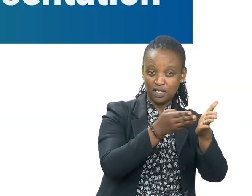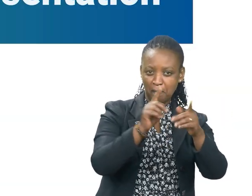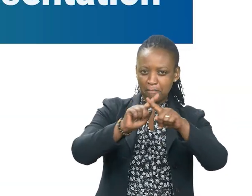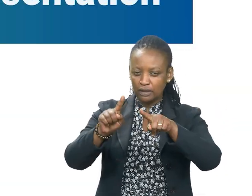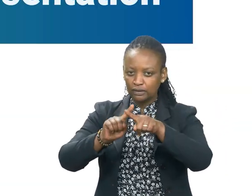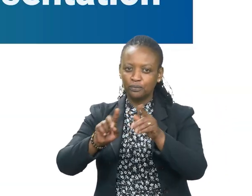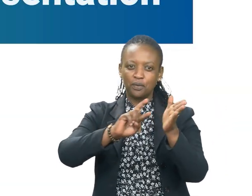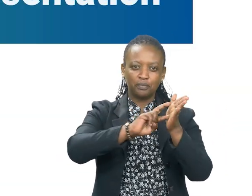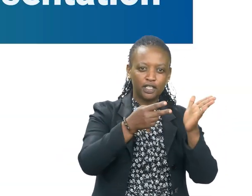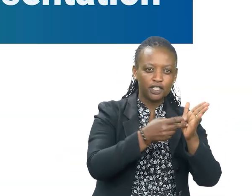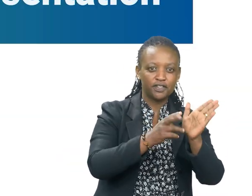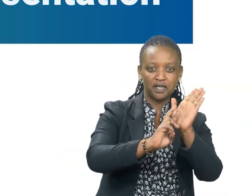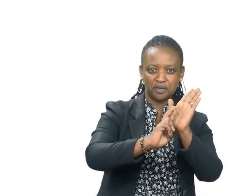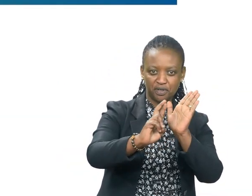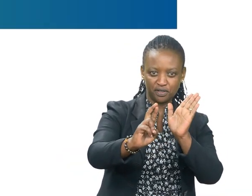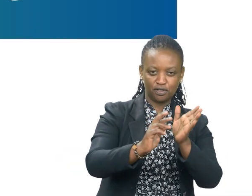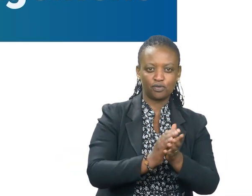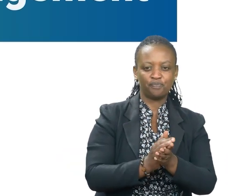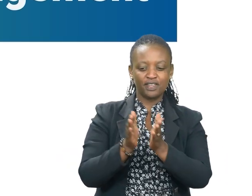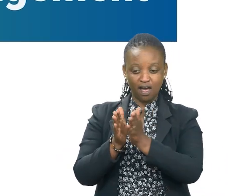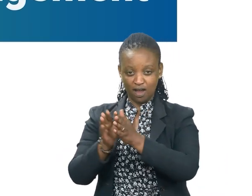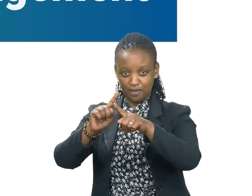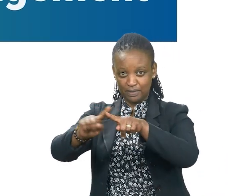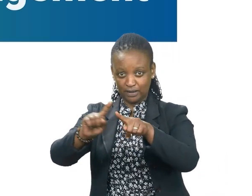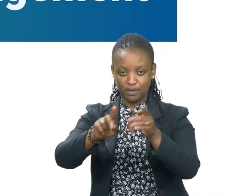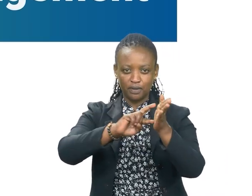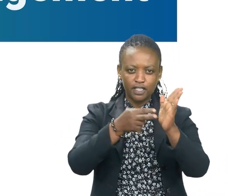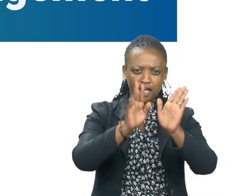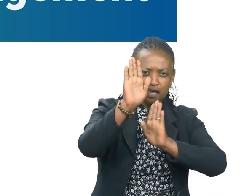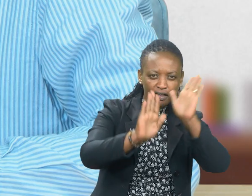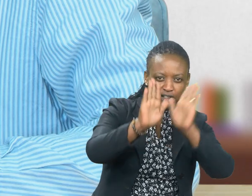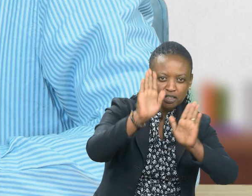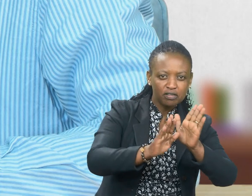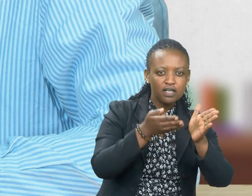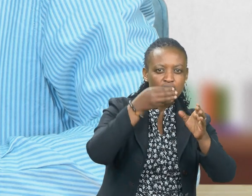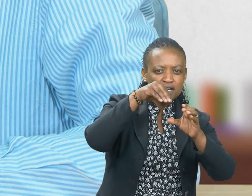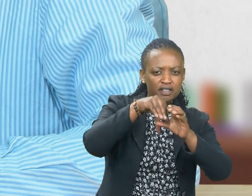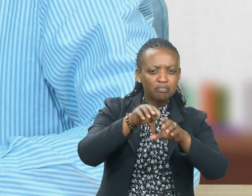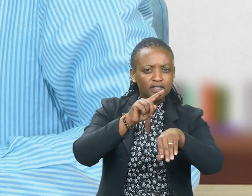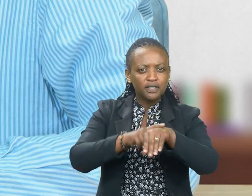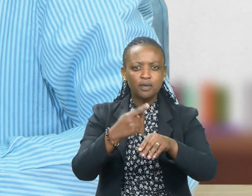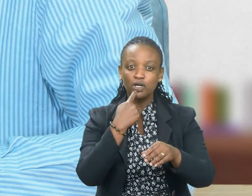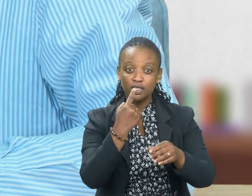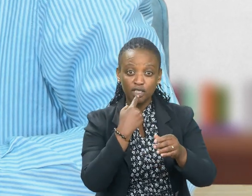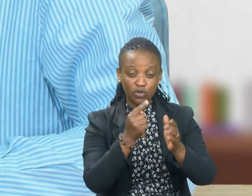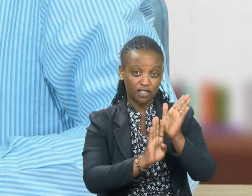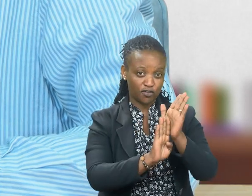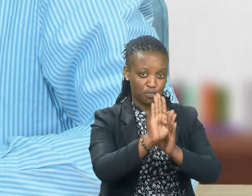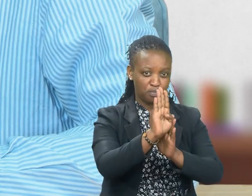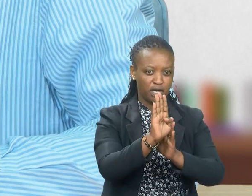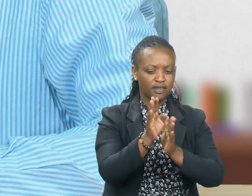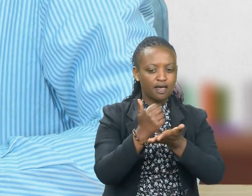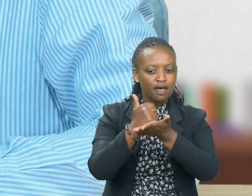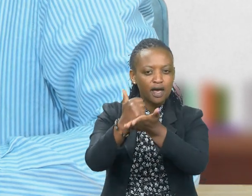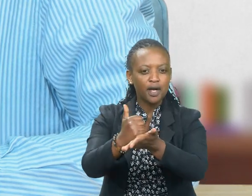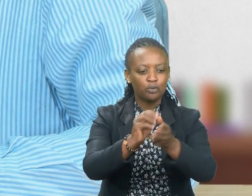of representation and multiple means of engagement during lesson development is to help